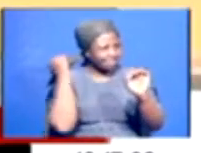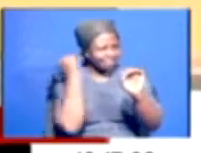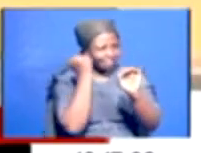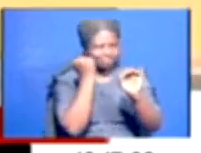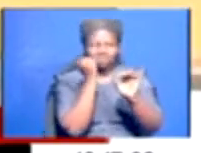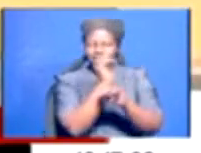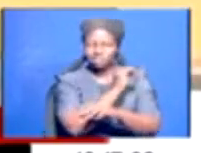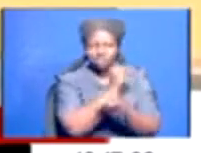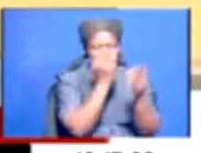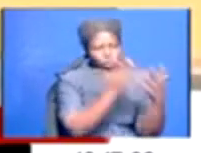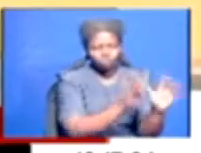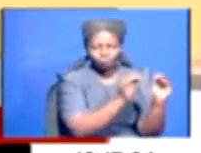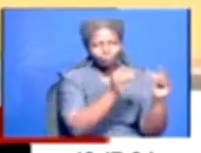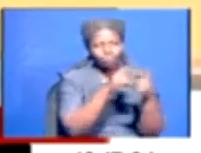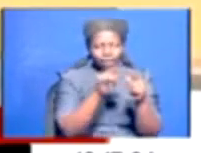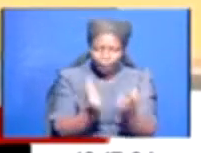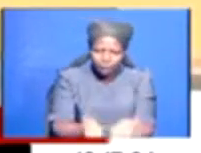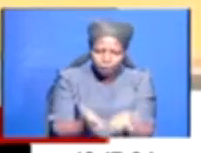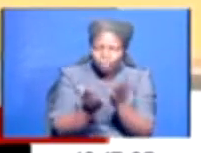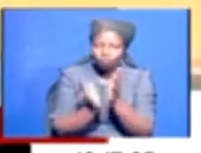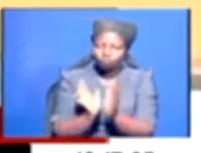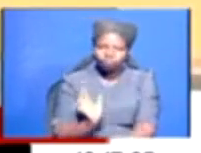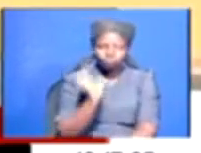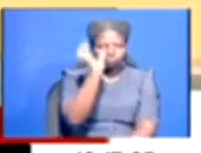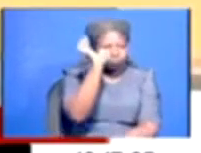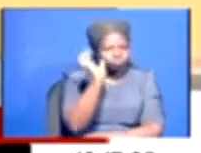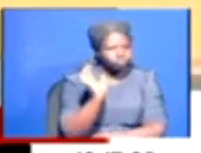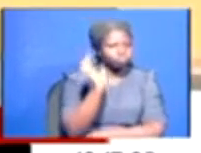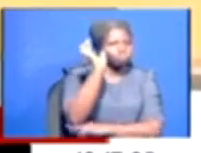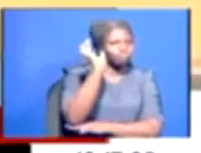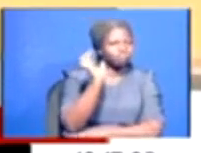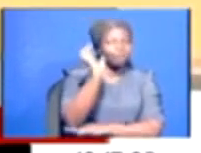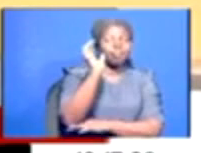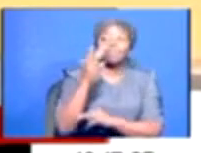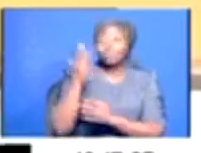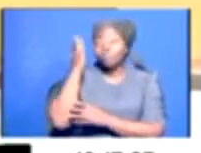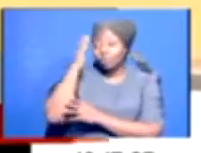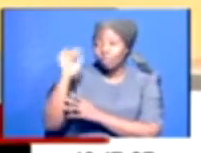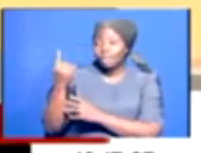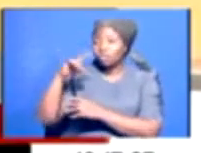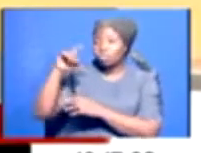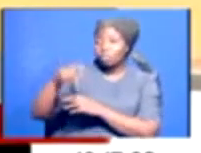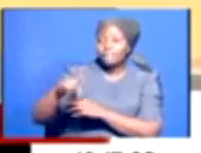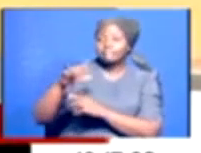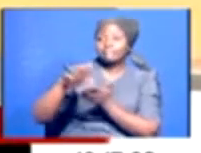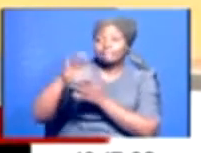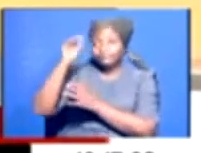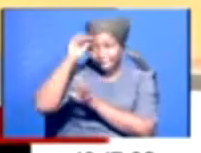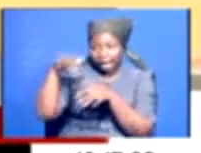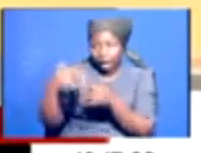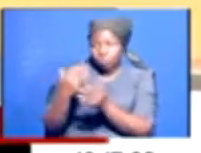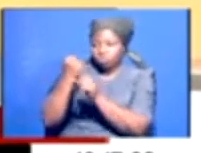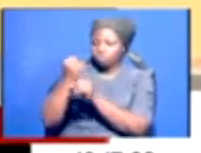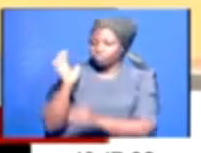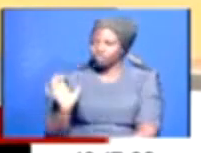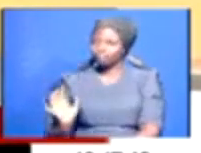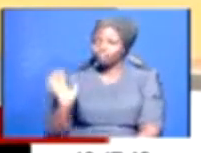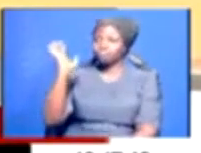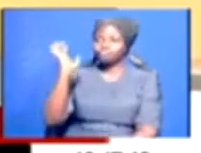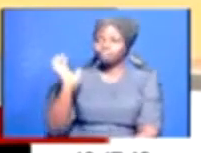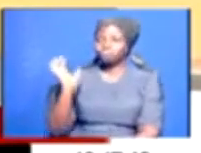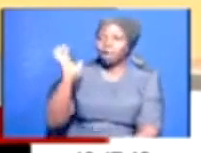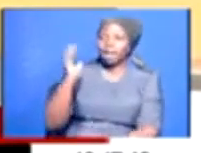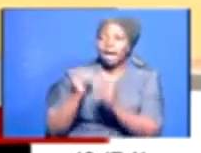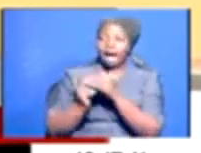first you learn how to mm-hmm. handle the shot put. Yes. Yeah. After that, how